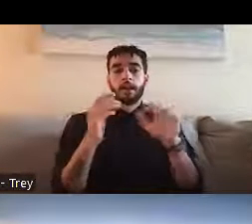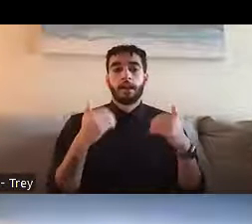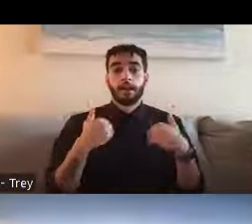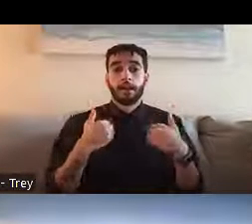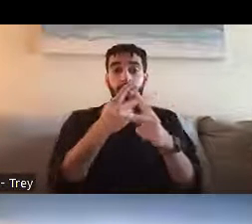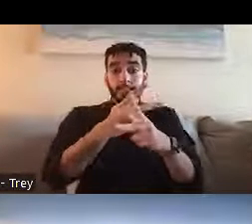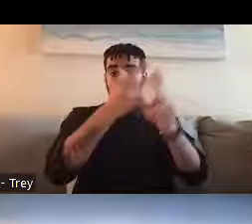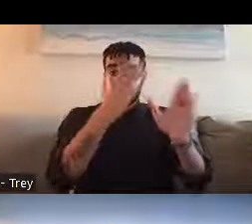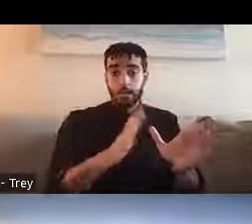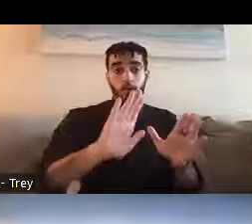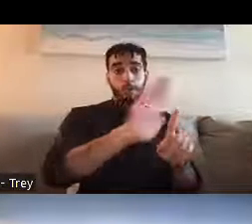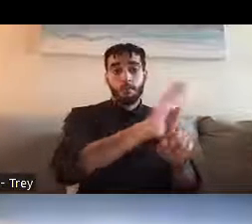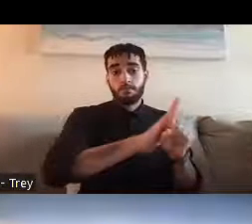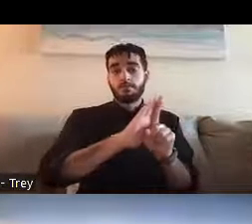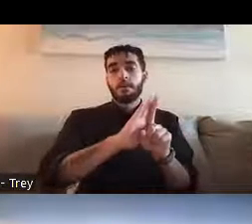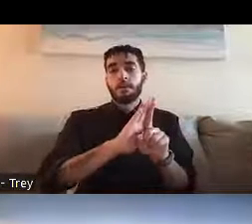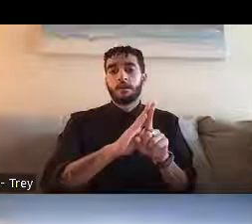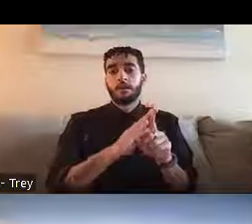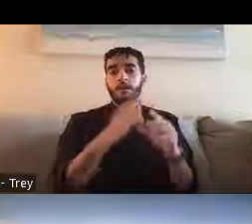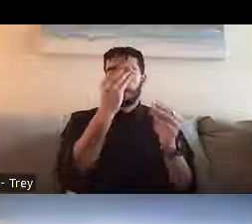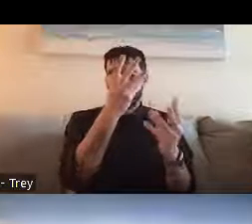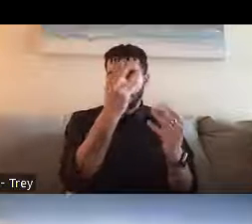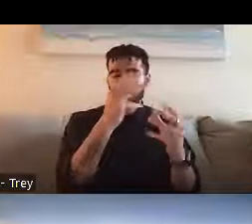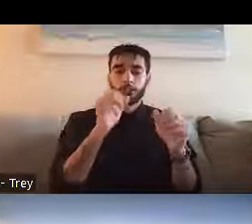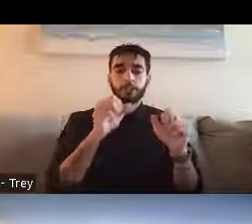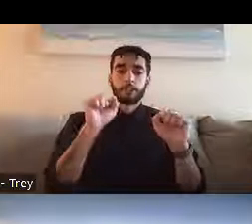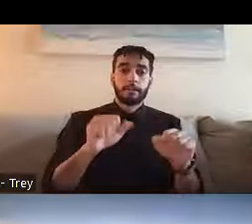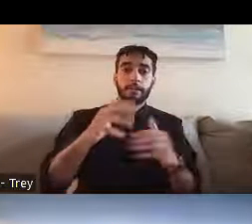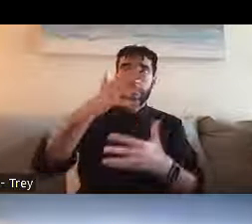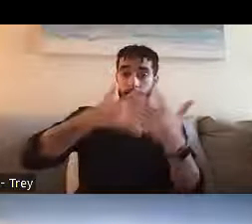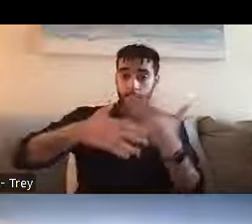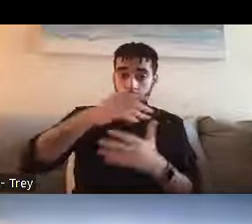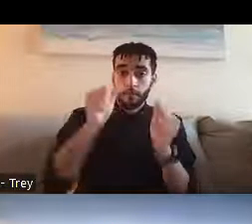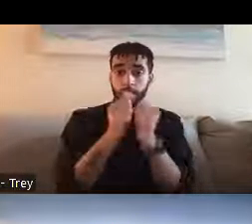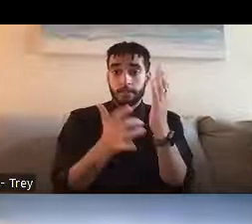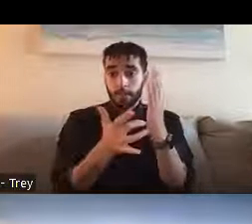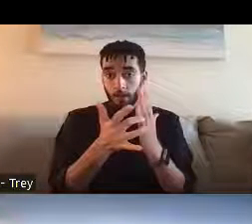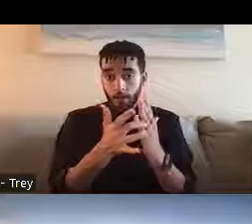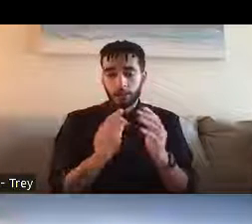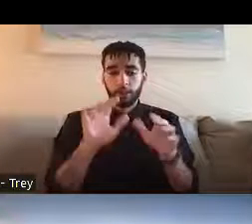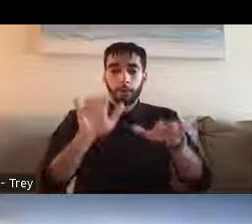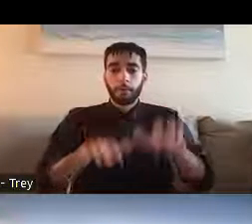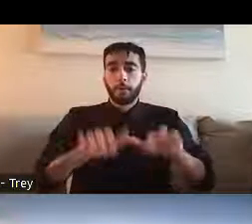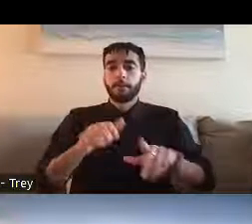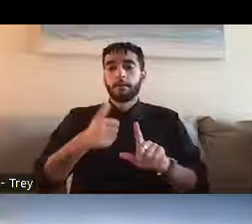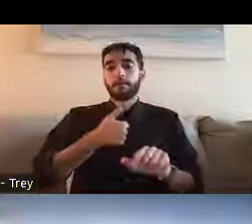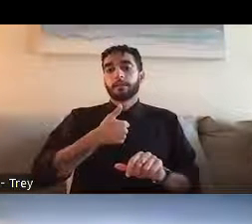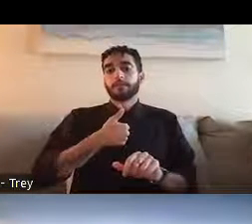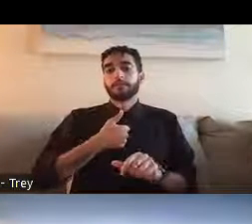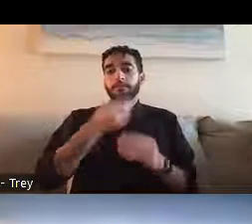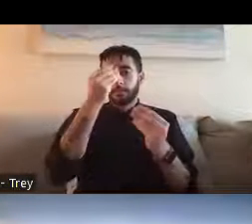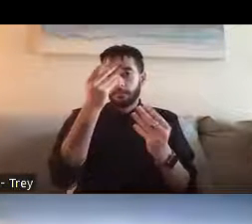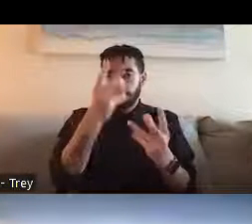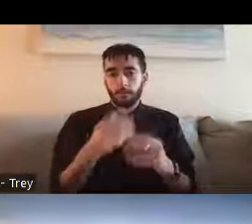in California, where caregivers can interact with the technology, they can enter their own information, and that begins a process of